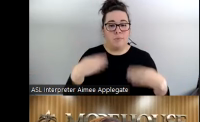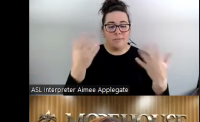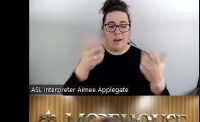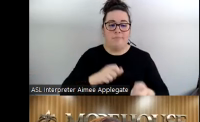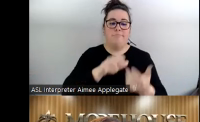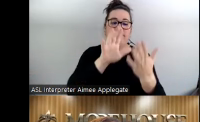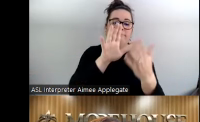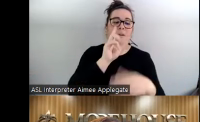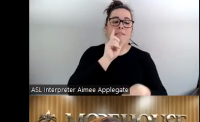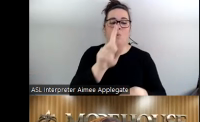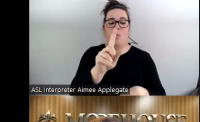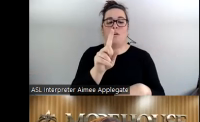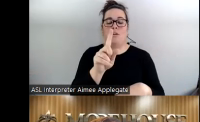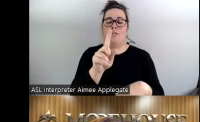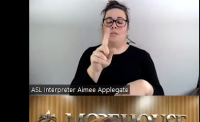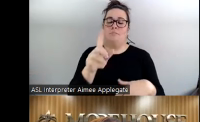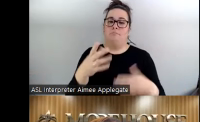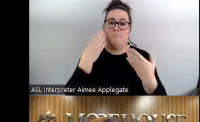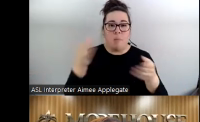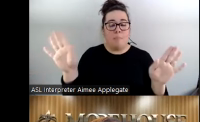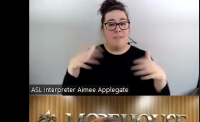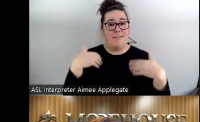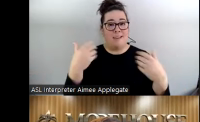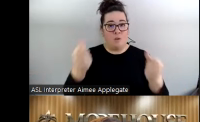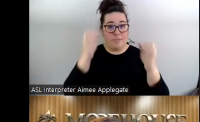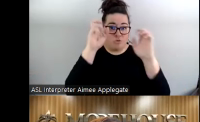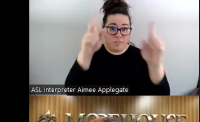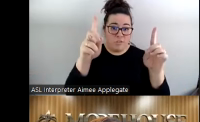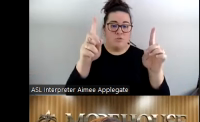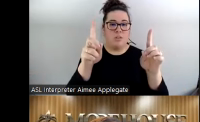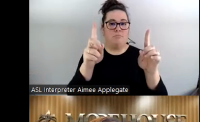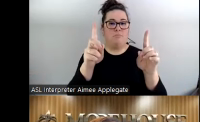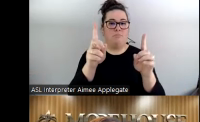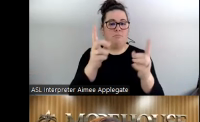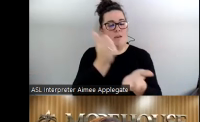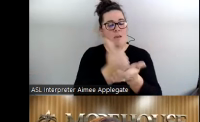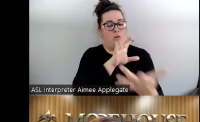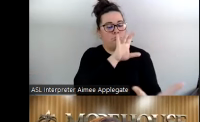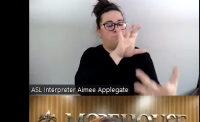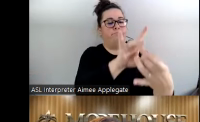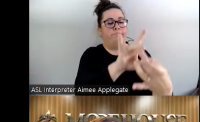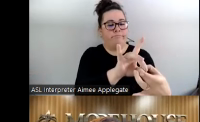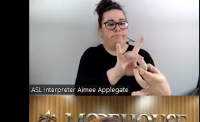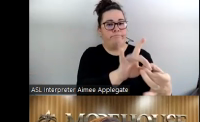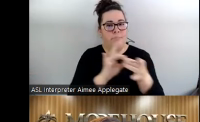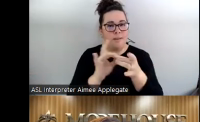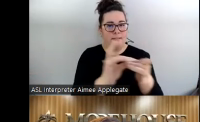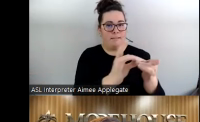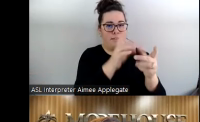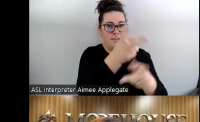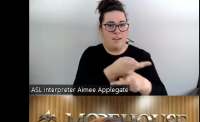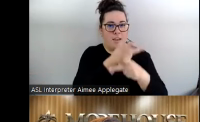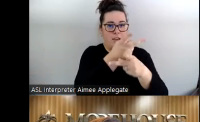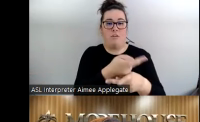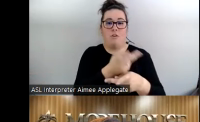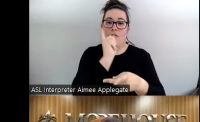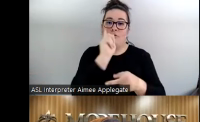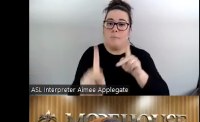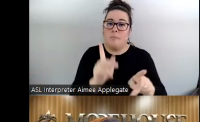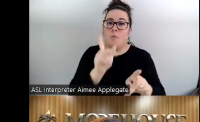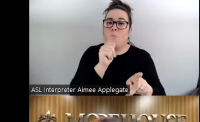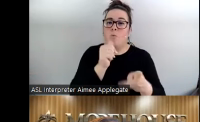education information and linkage to care, helping organizations and families recover from pandemic